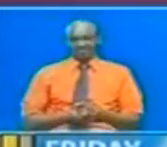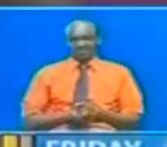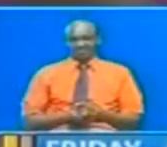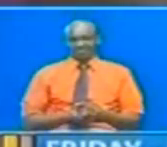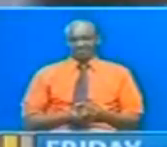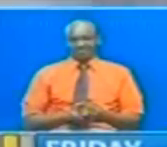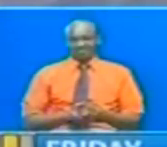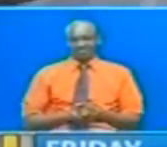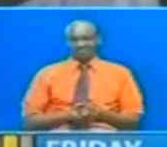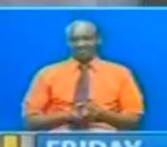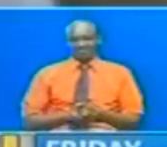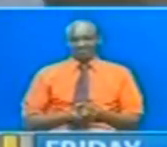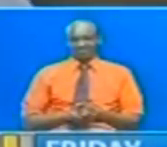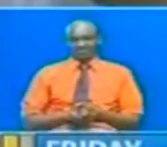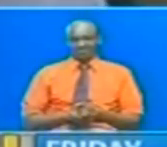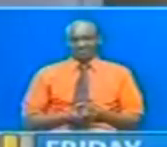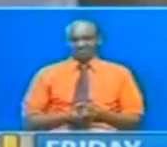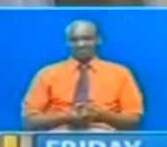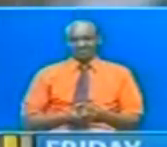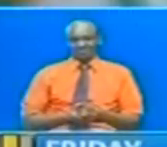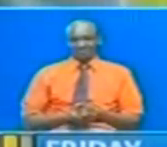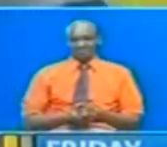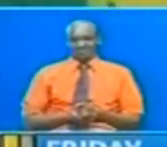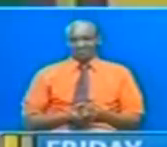hour's play, Papa Bouba Diop.